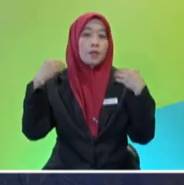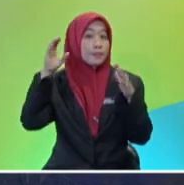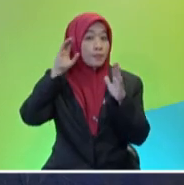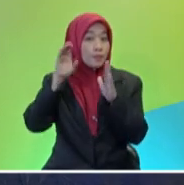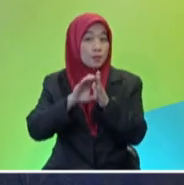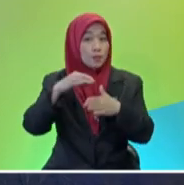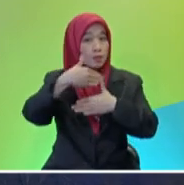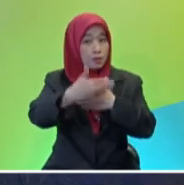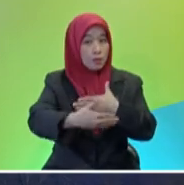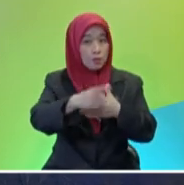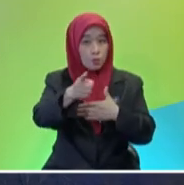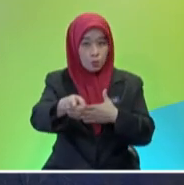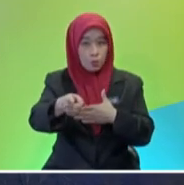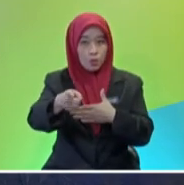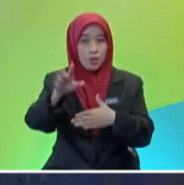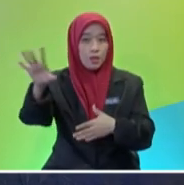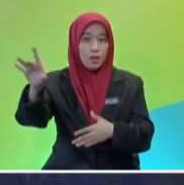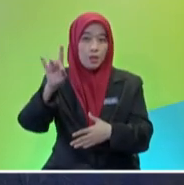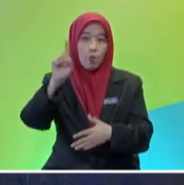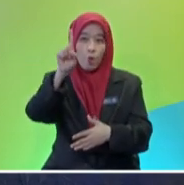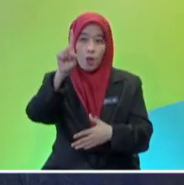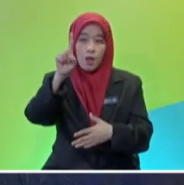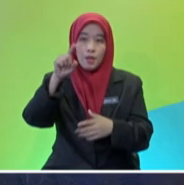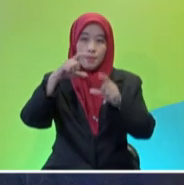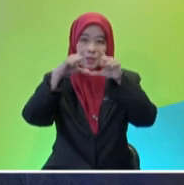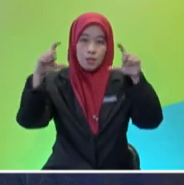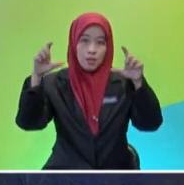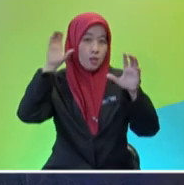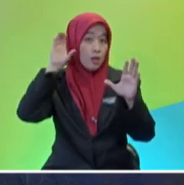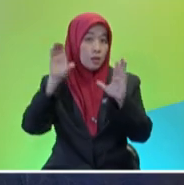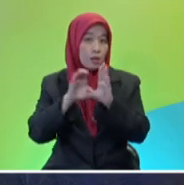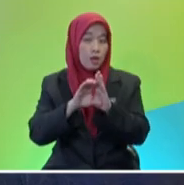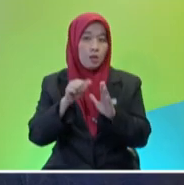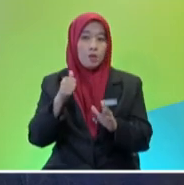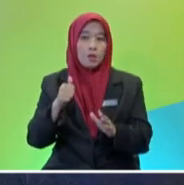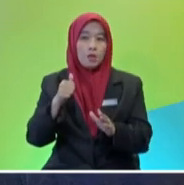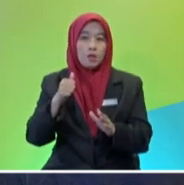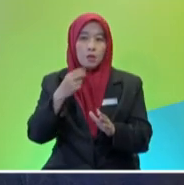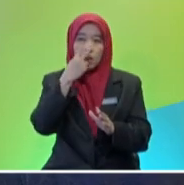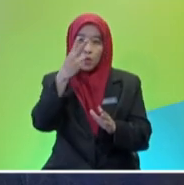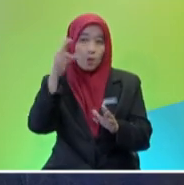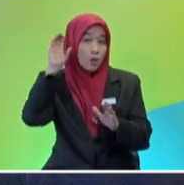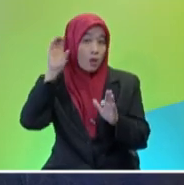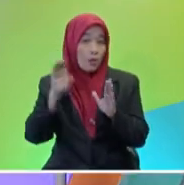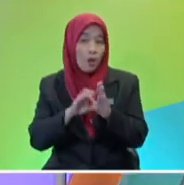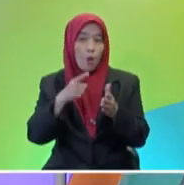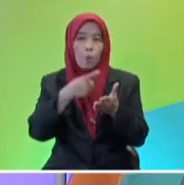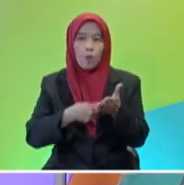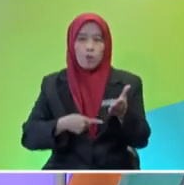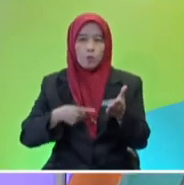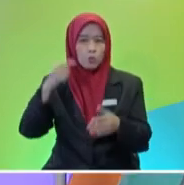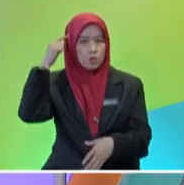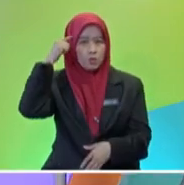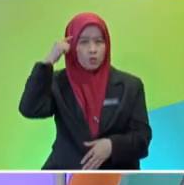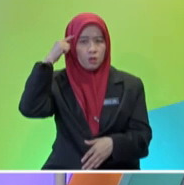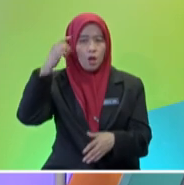Mm-hmm. Okay, you can take one of the picture cards. Okay. Okay, look at the picture. What do you think?